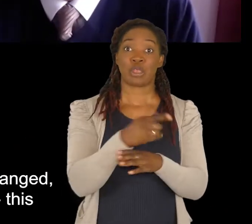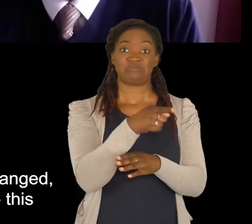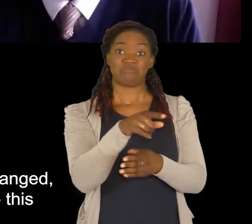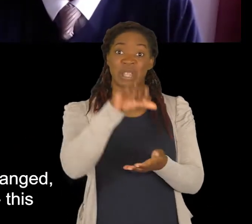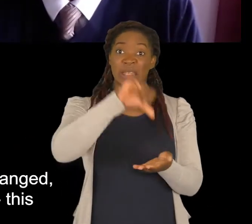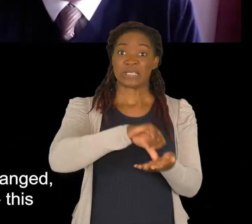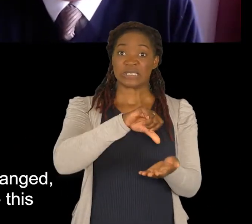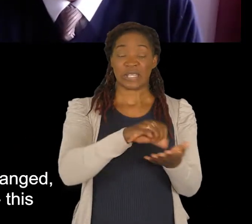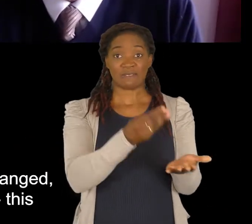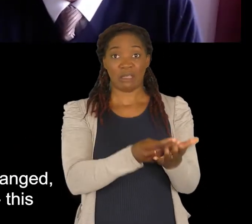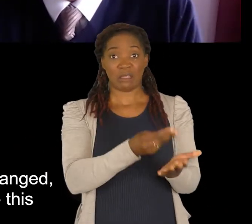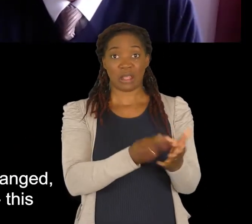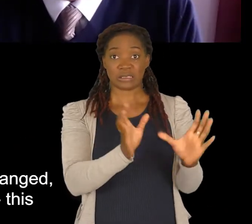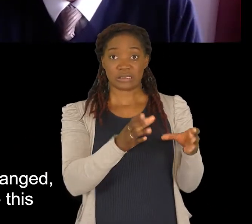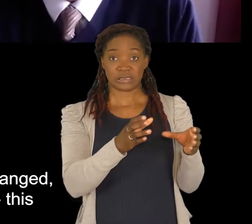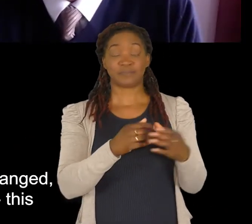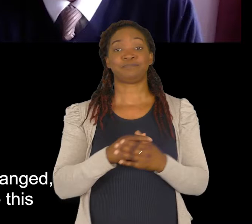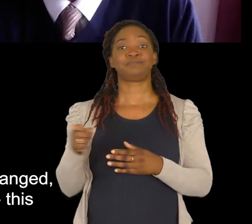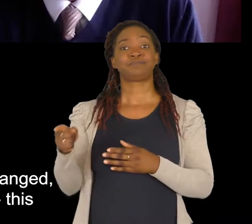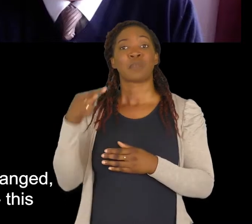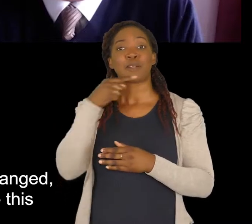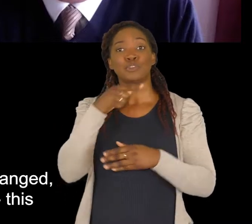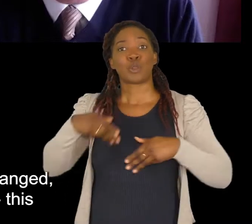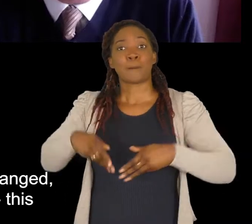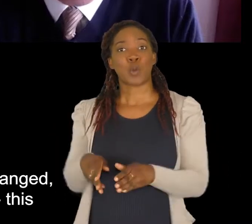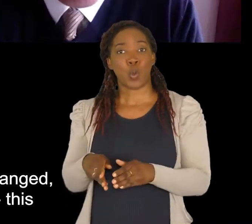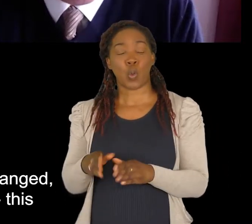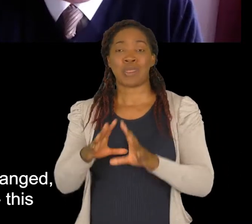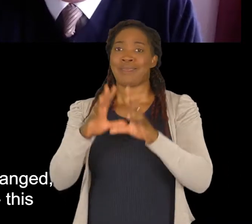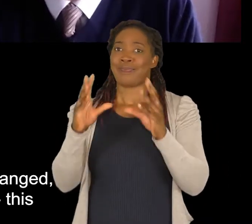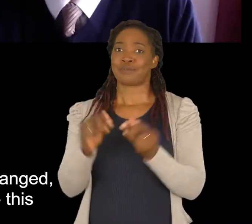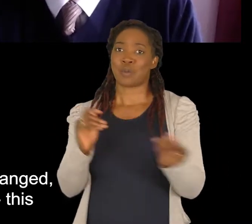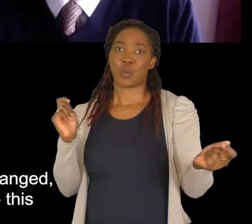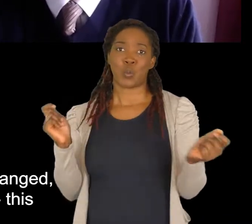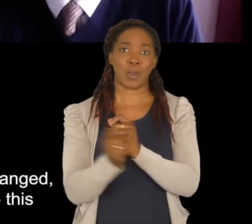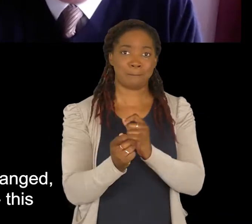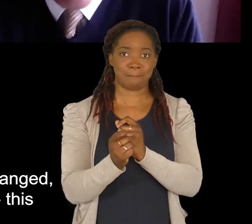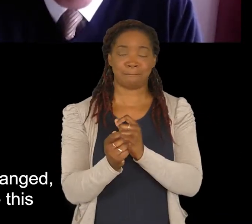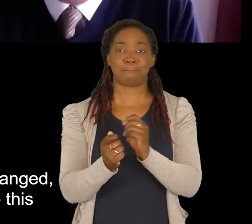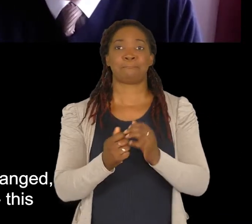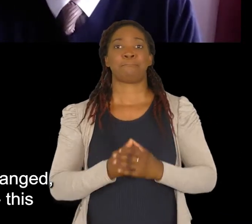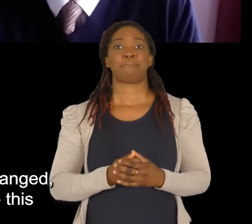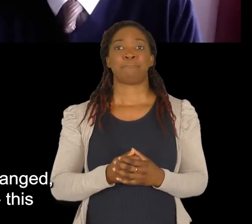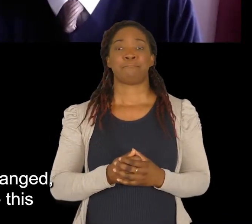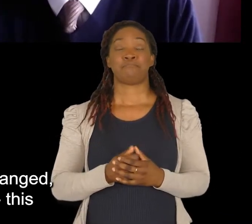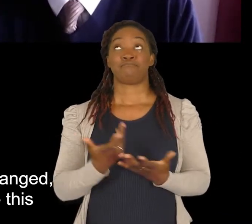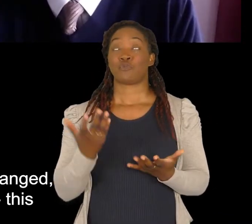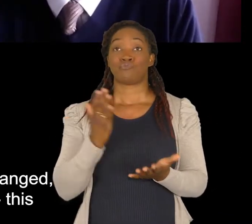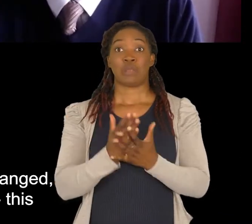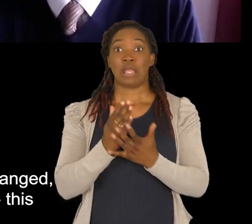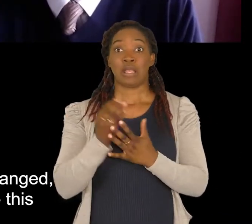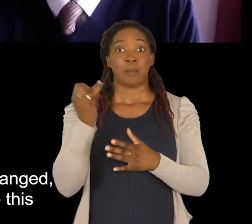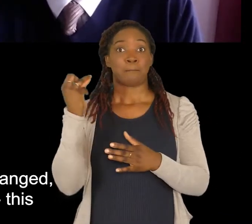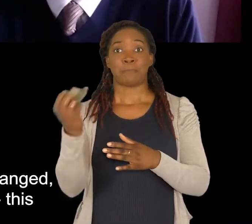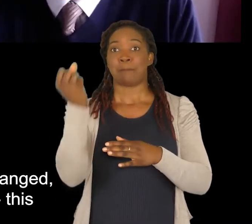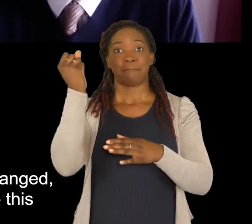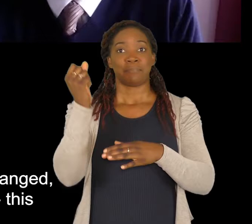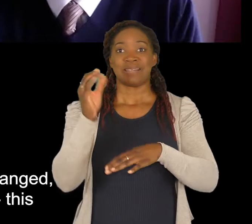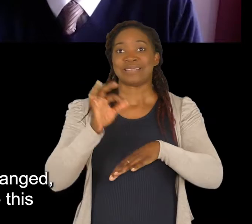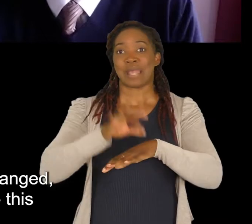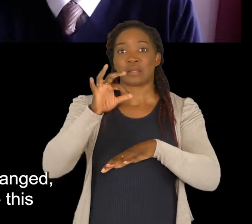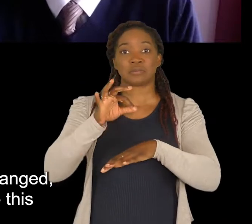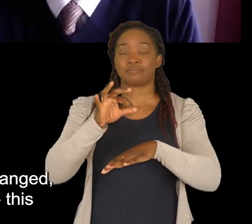days. And then when Ishan was born, everything changed. everything changed